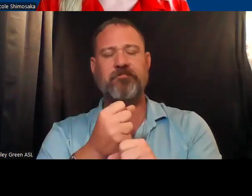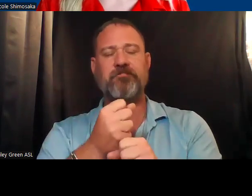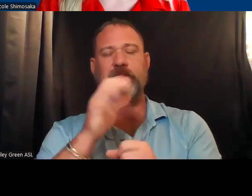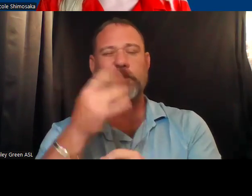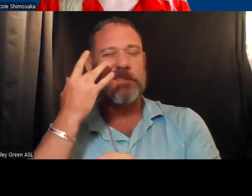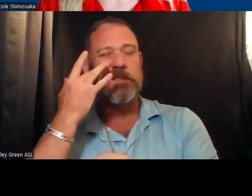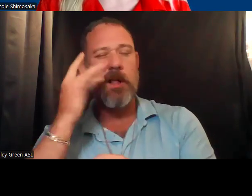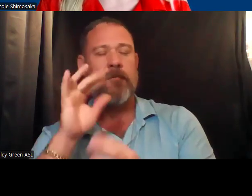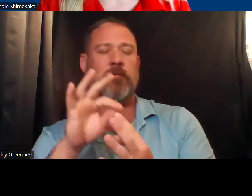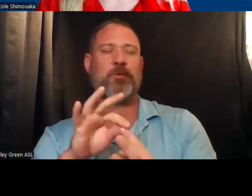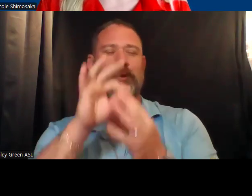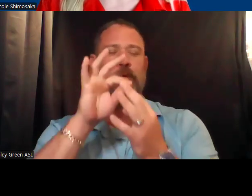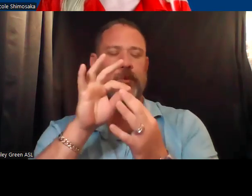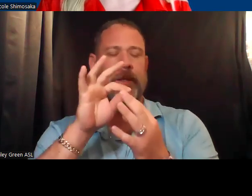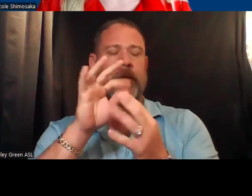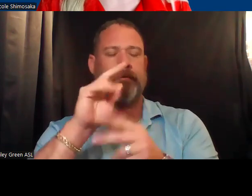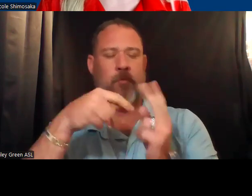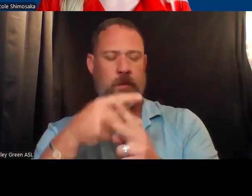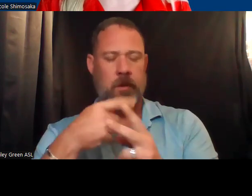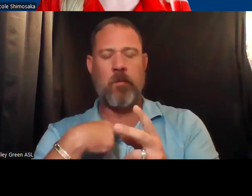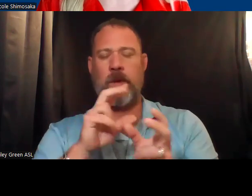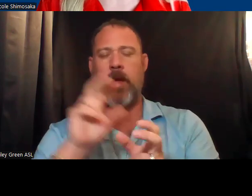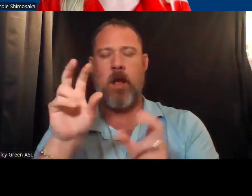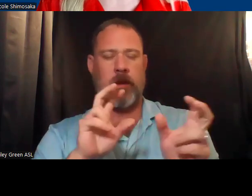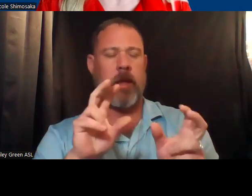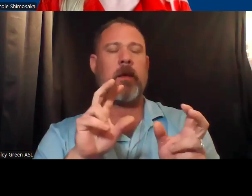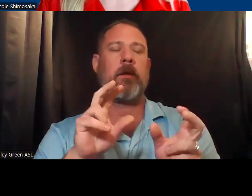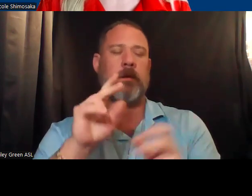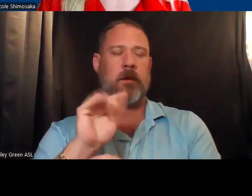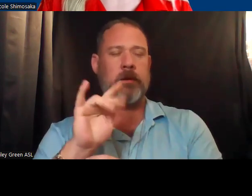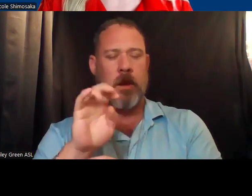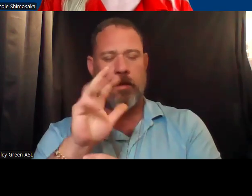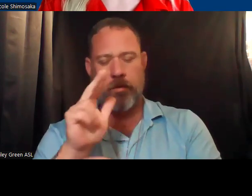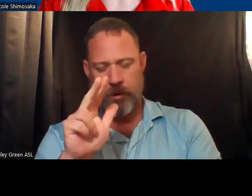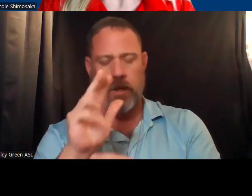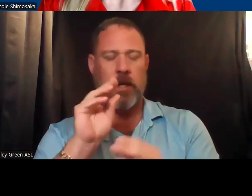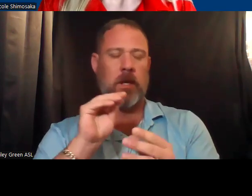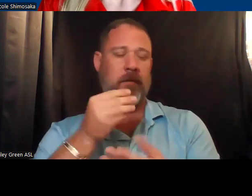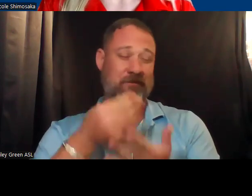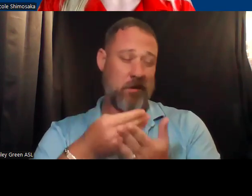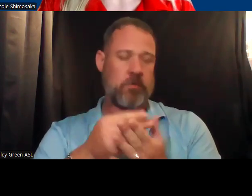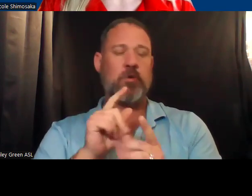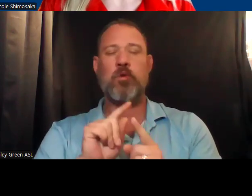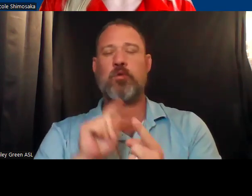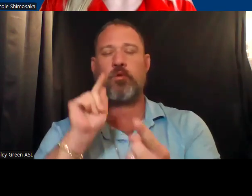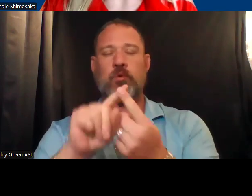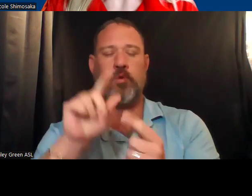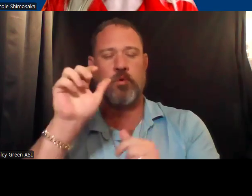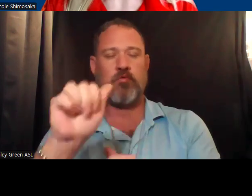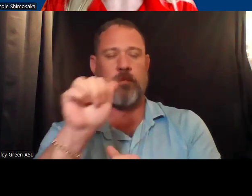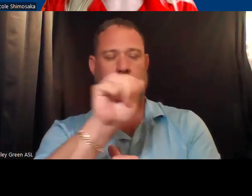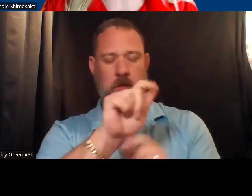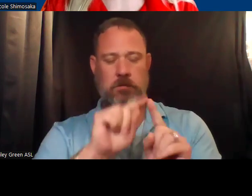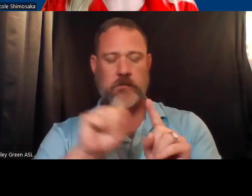California's unique formula by which we allocate Title III funds to the AAAs. Next slide, please.